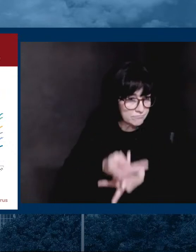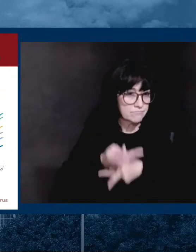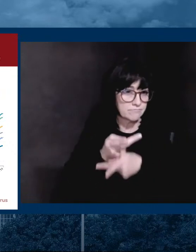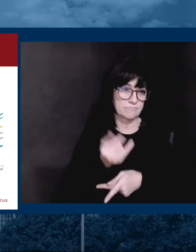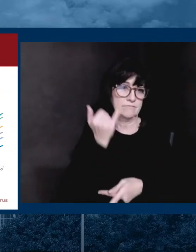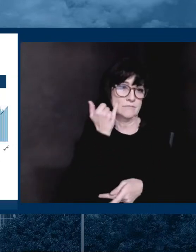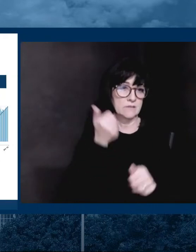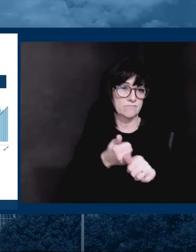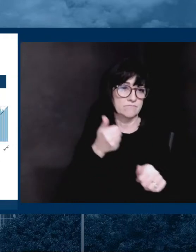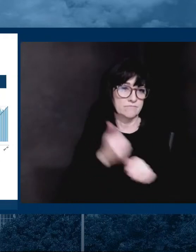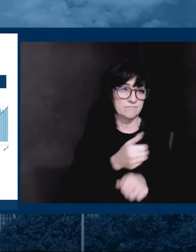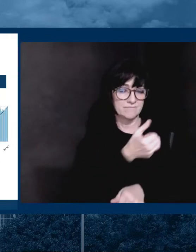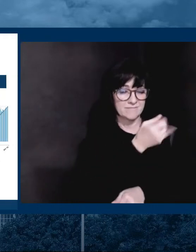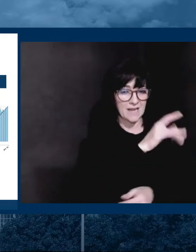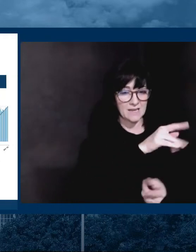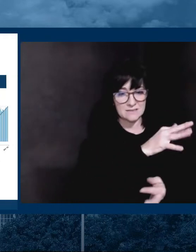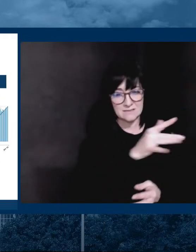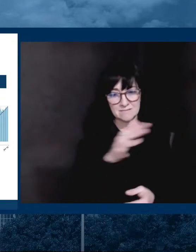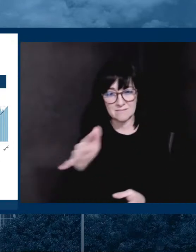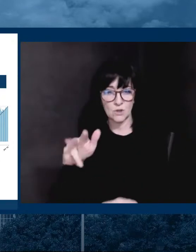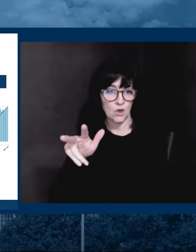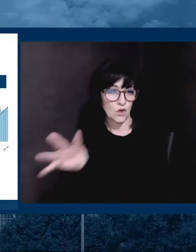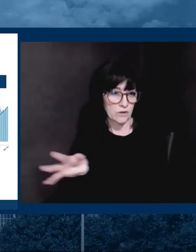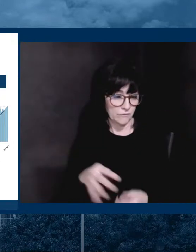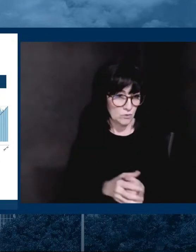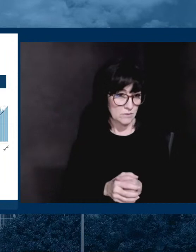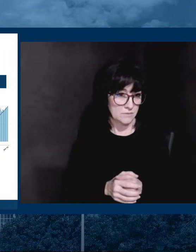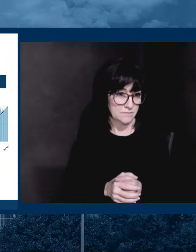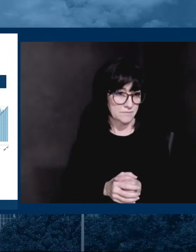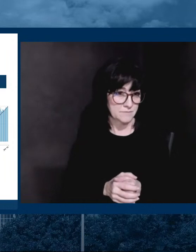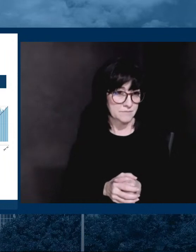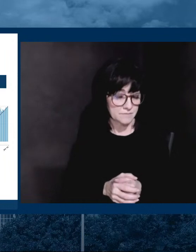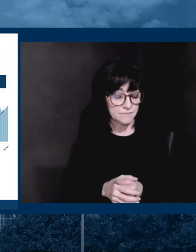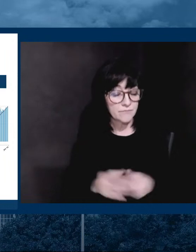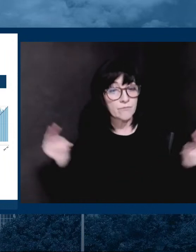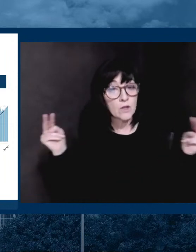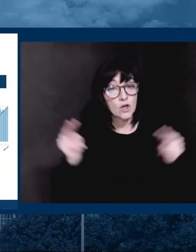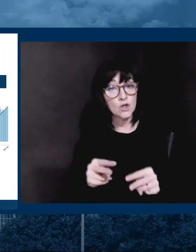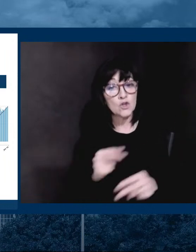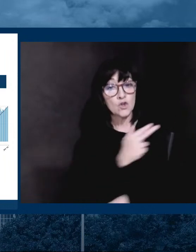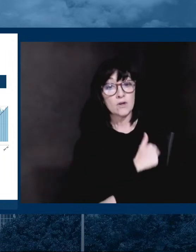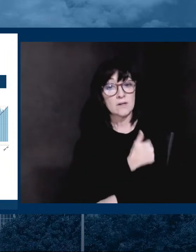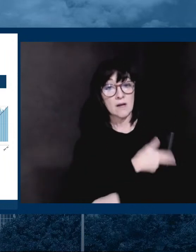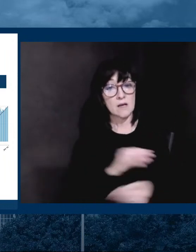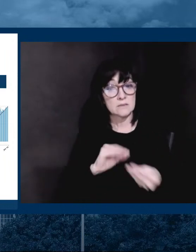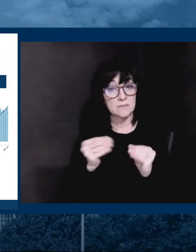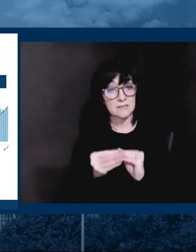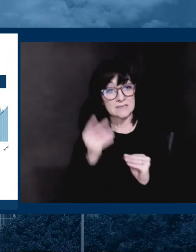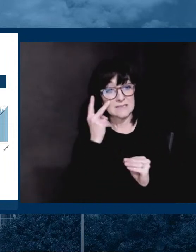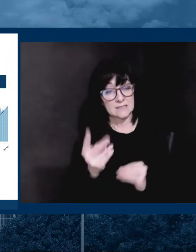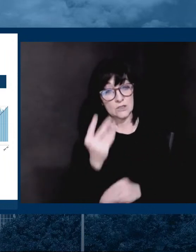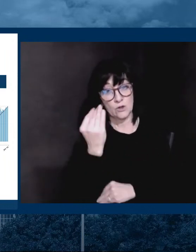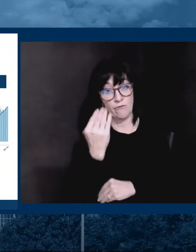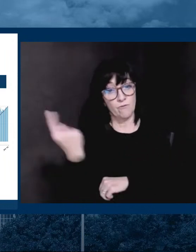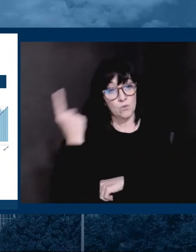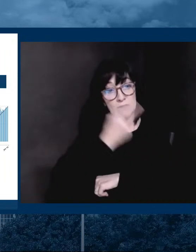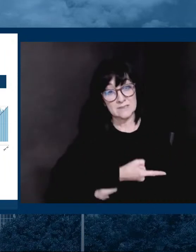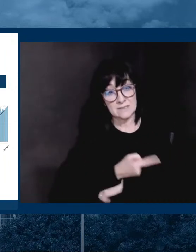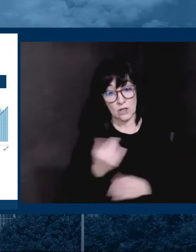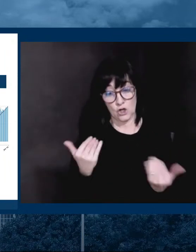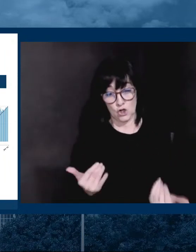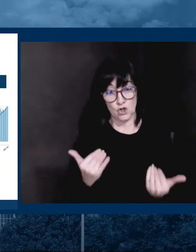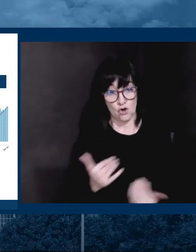the data that's really meaningful in terms of hospitalizations. You can see the 14-day of current